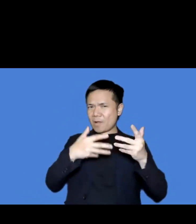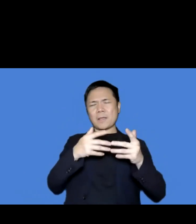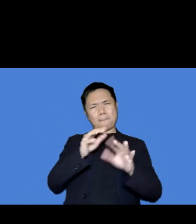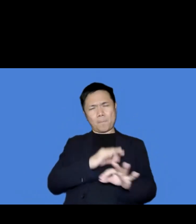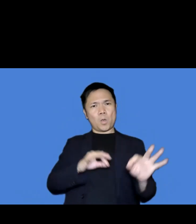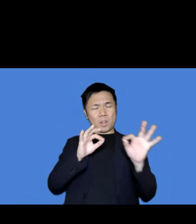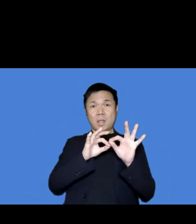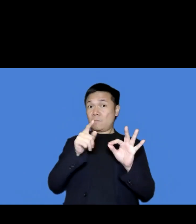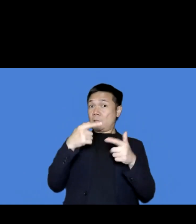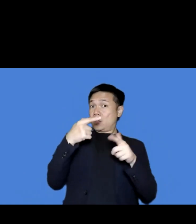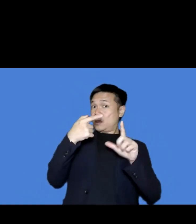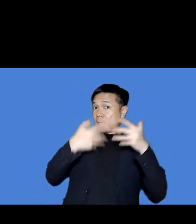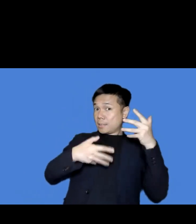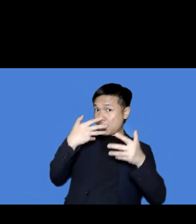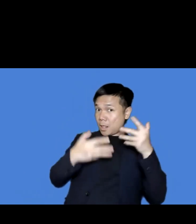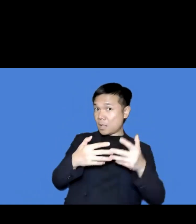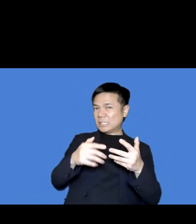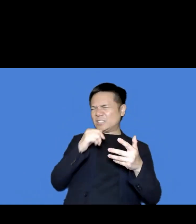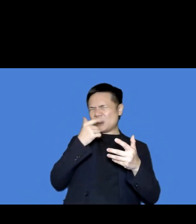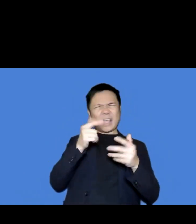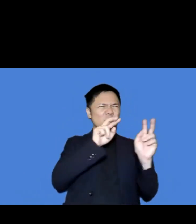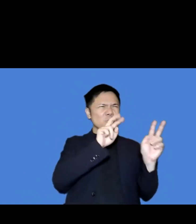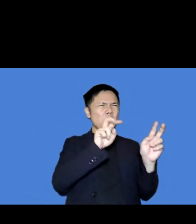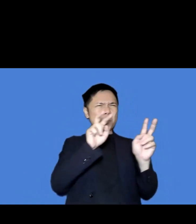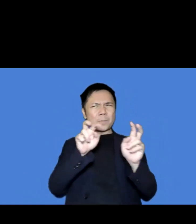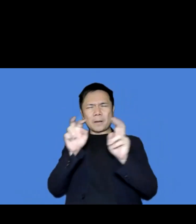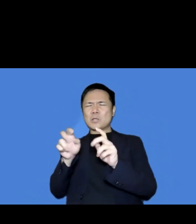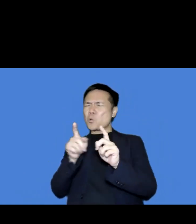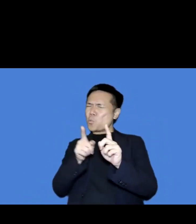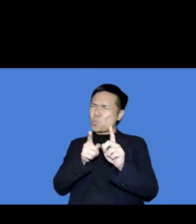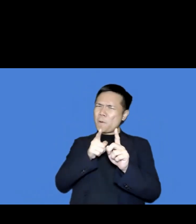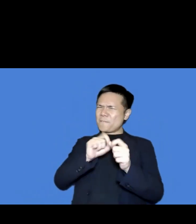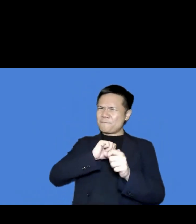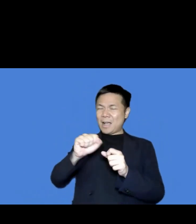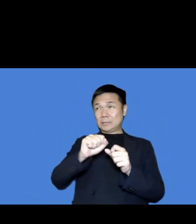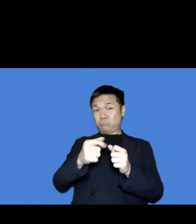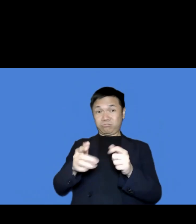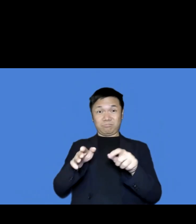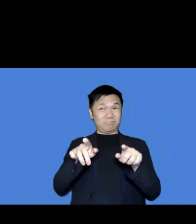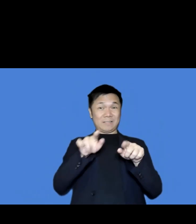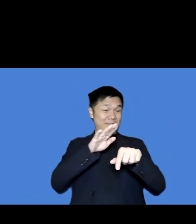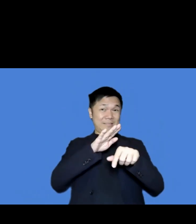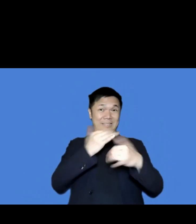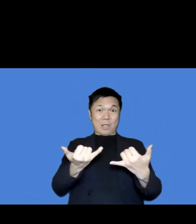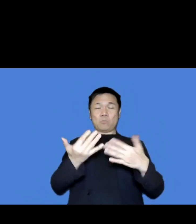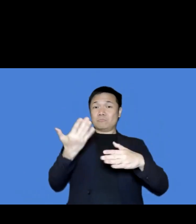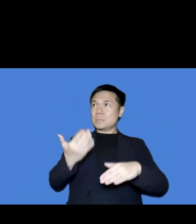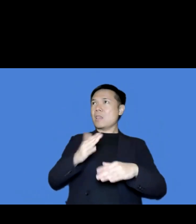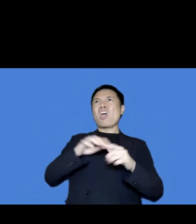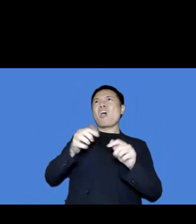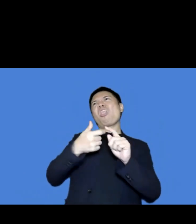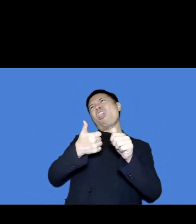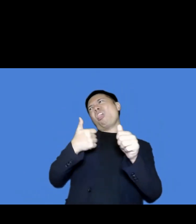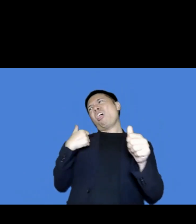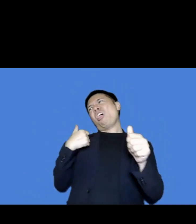disaggregated data. We also need the real-time data. So with respect to the last speaker is saying about evacuation during conflict